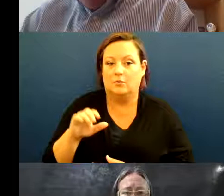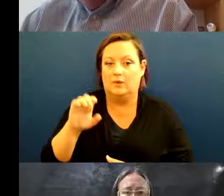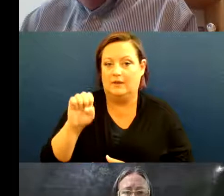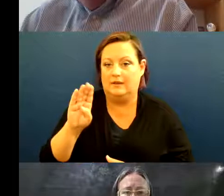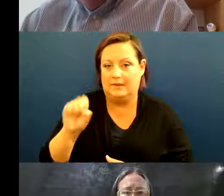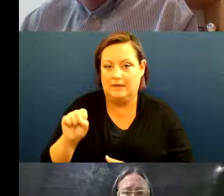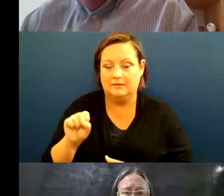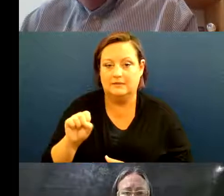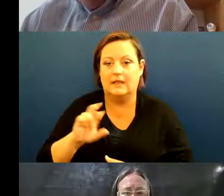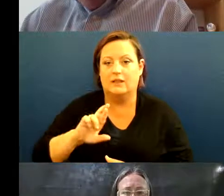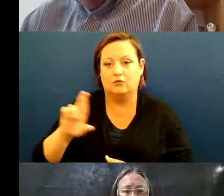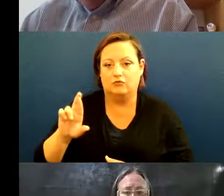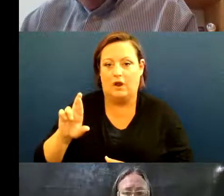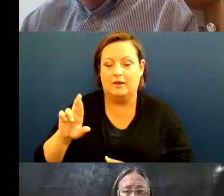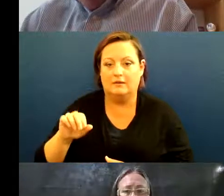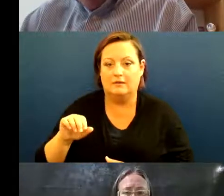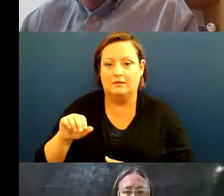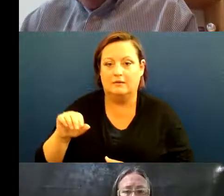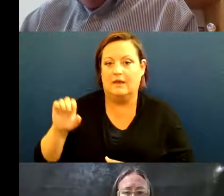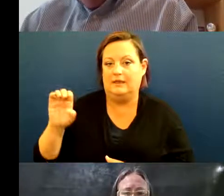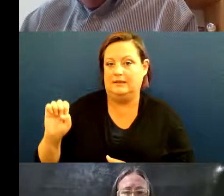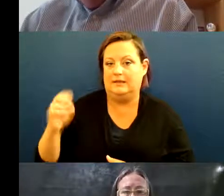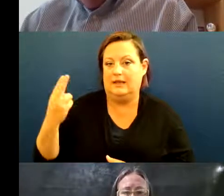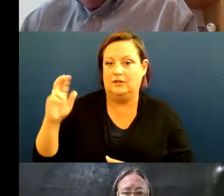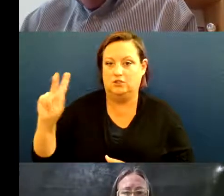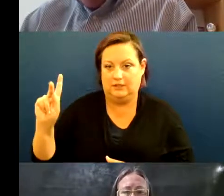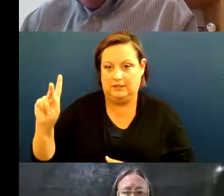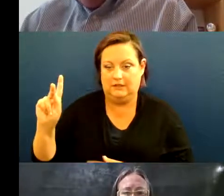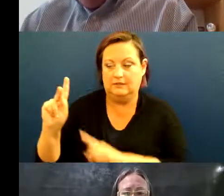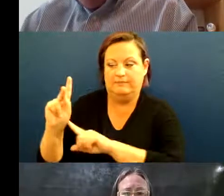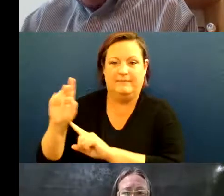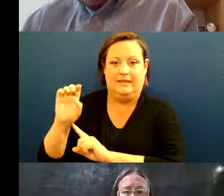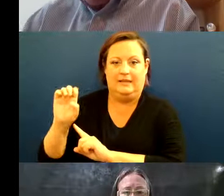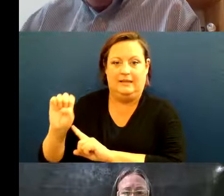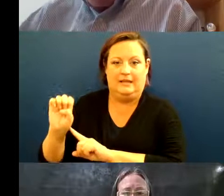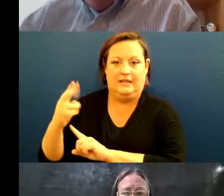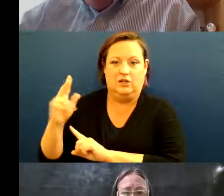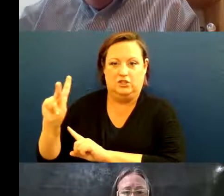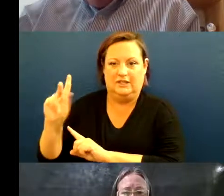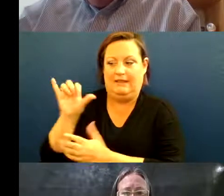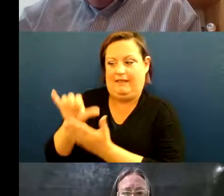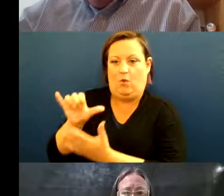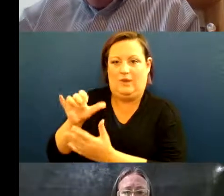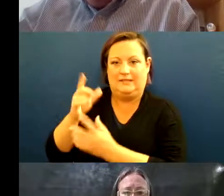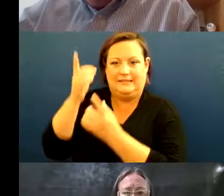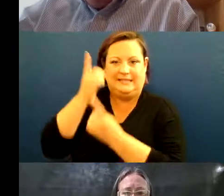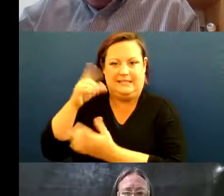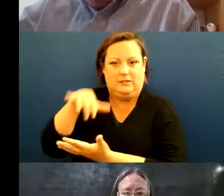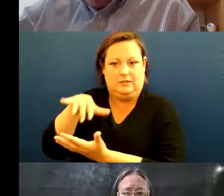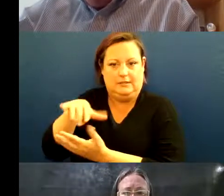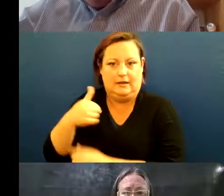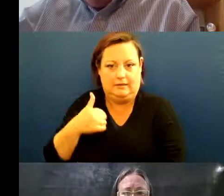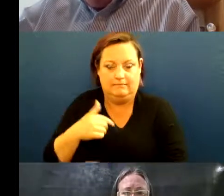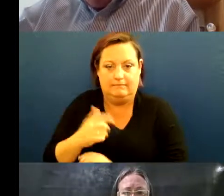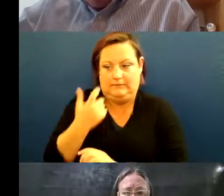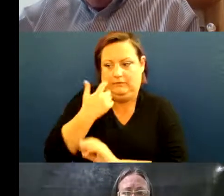with epidermolytic hyperkeratosis, the disease that I just told you about. I know it's